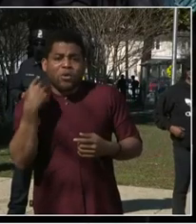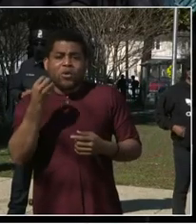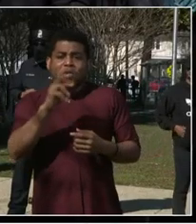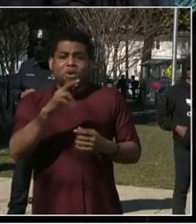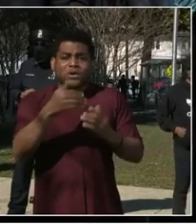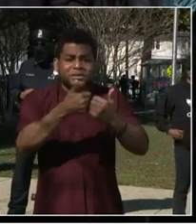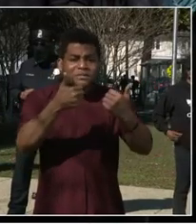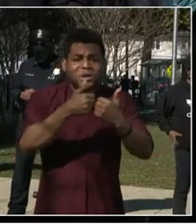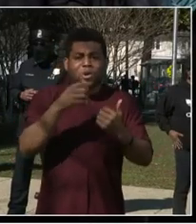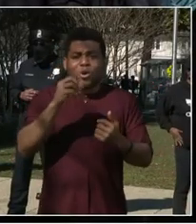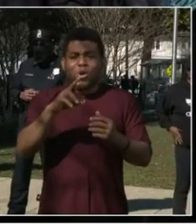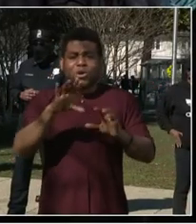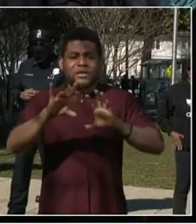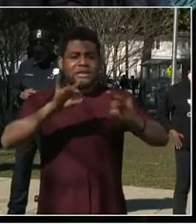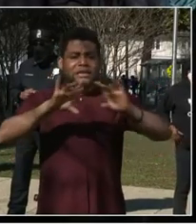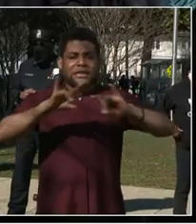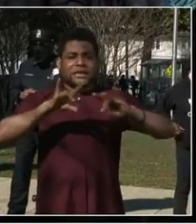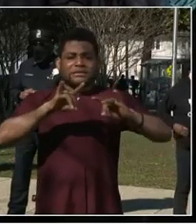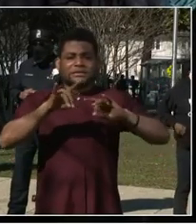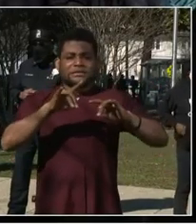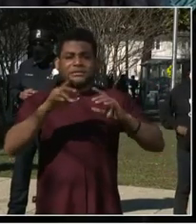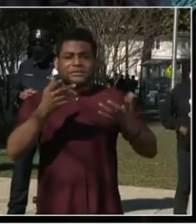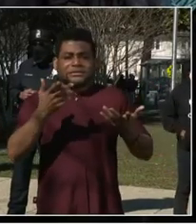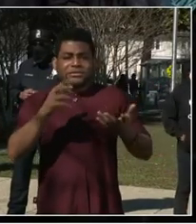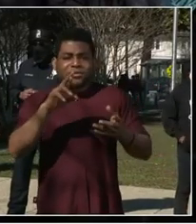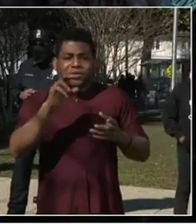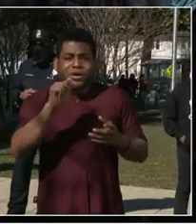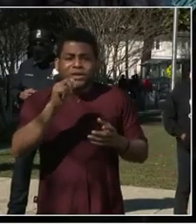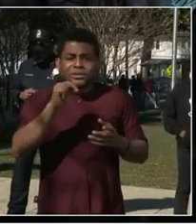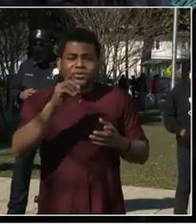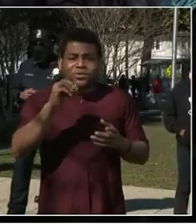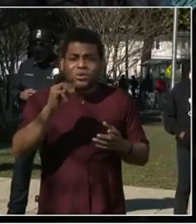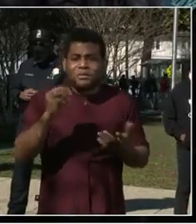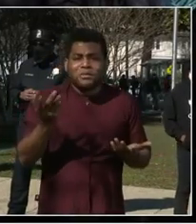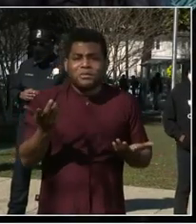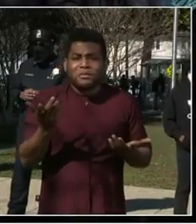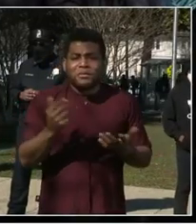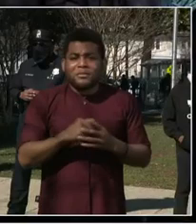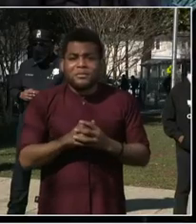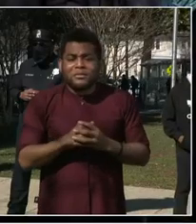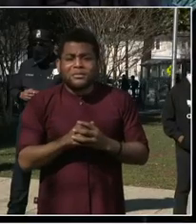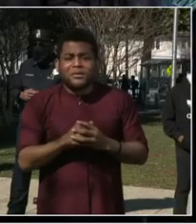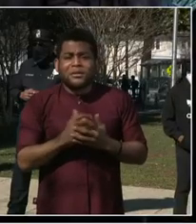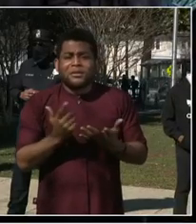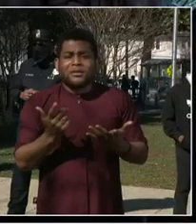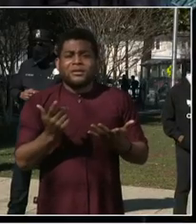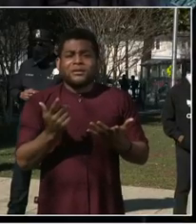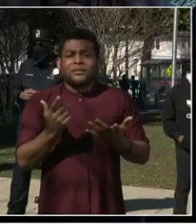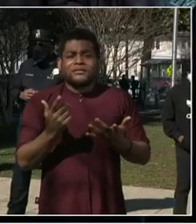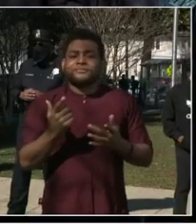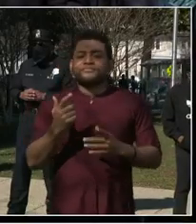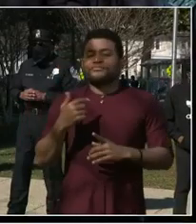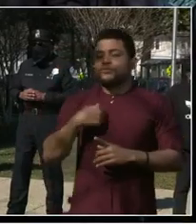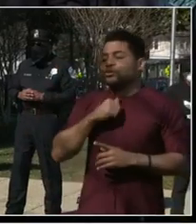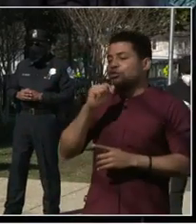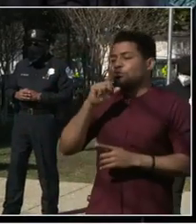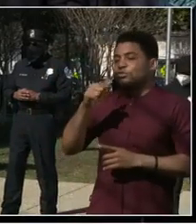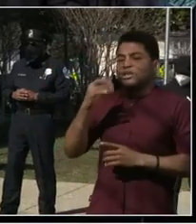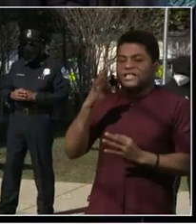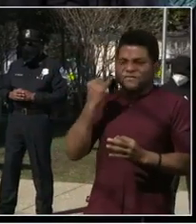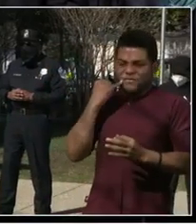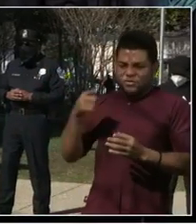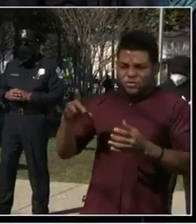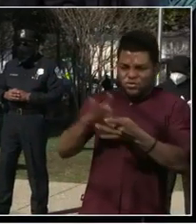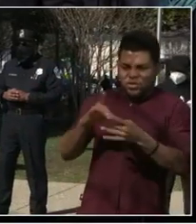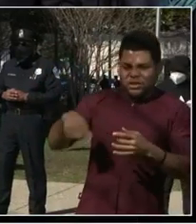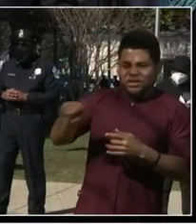random? We're not certain that he has a connection to the victims or not. We believe that it's